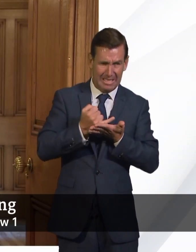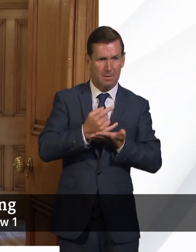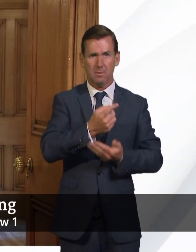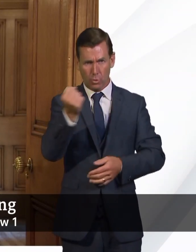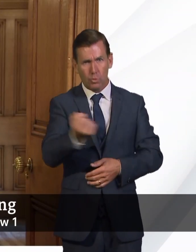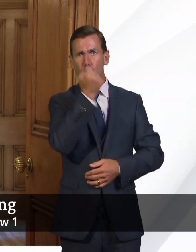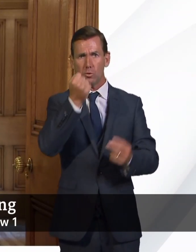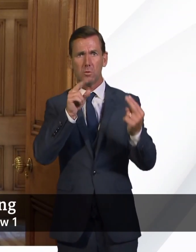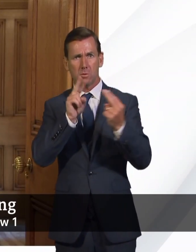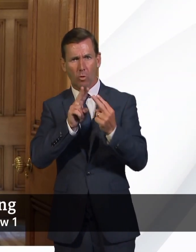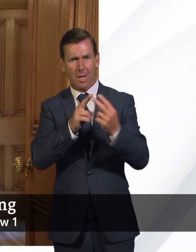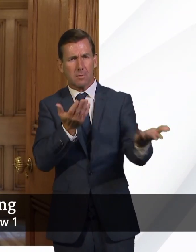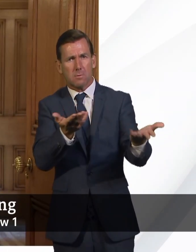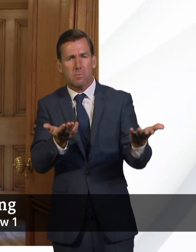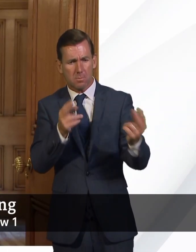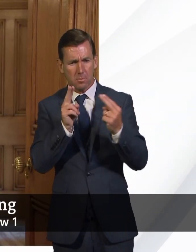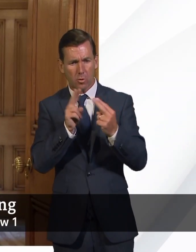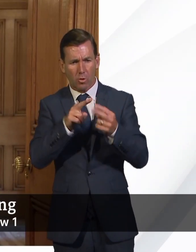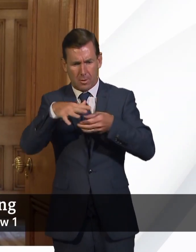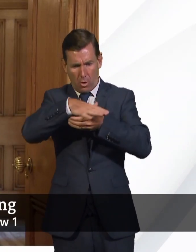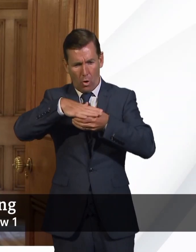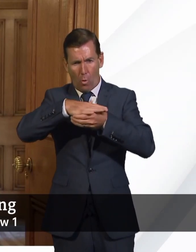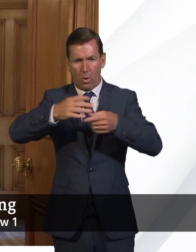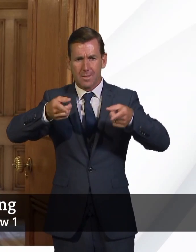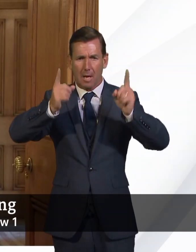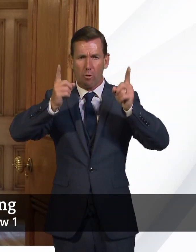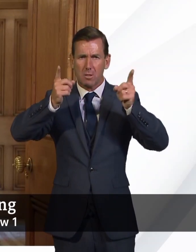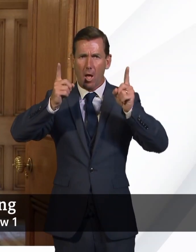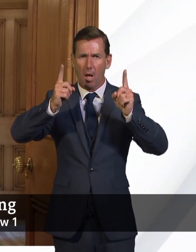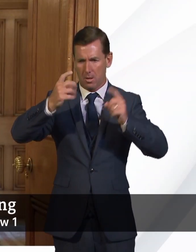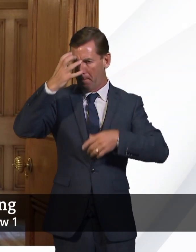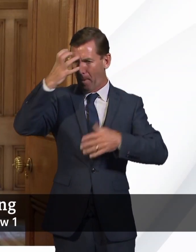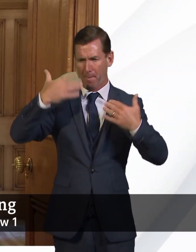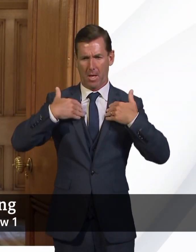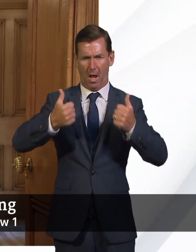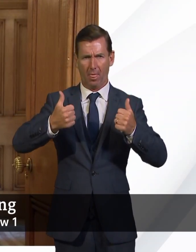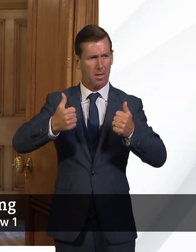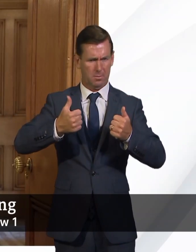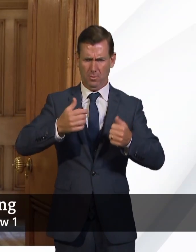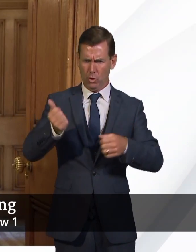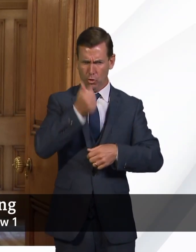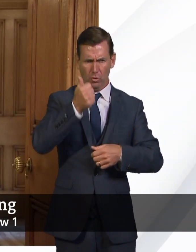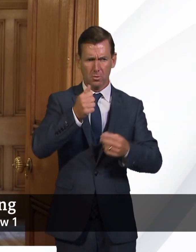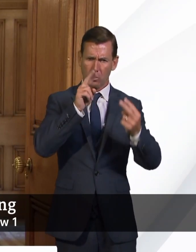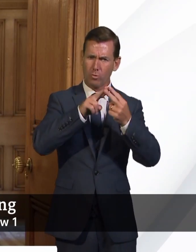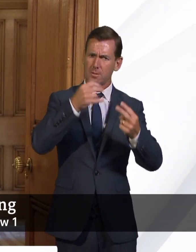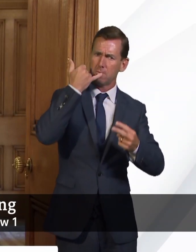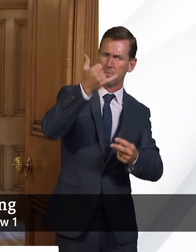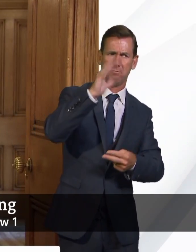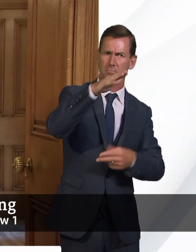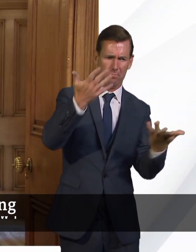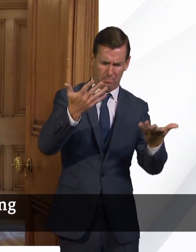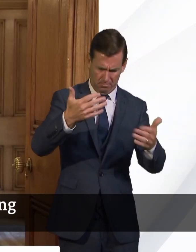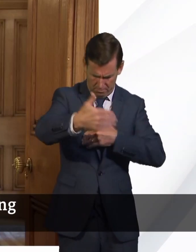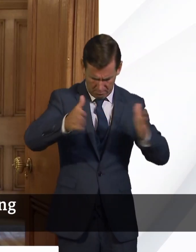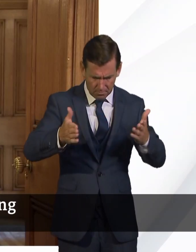contact, and they should, starting with the local Director of Public Health, but ultimately they should raise that. But we've got